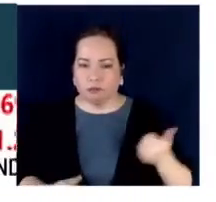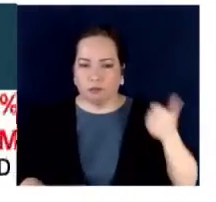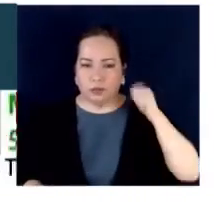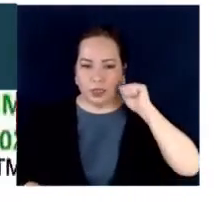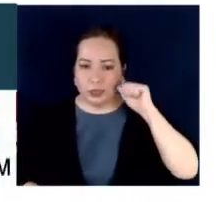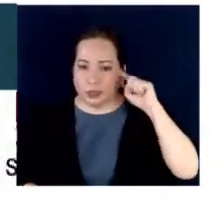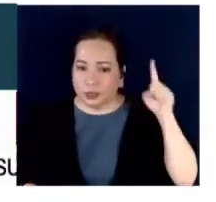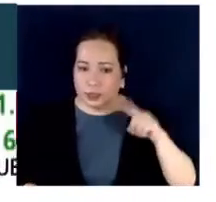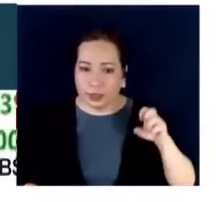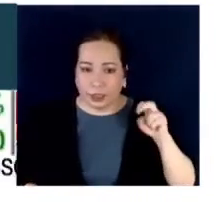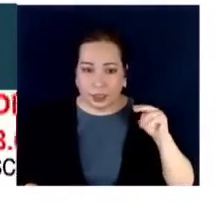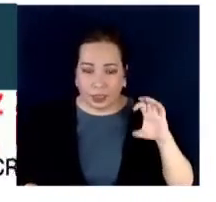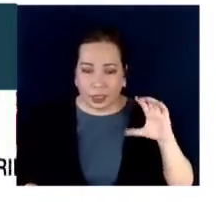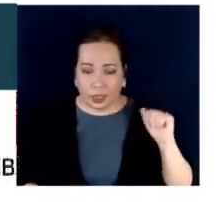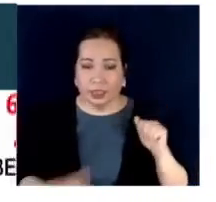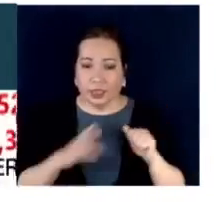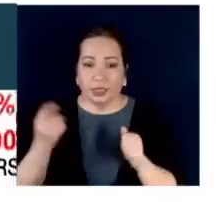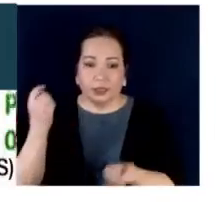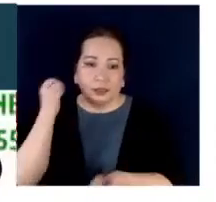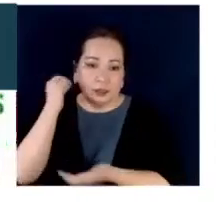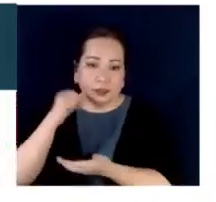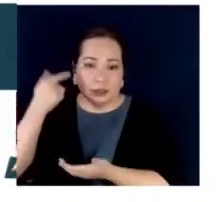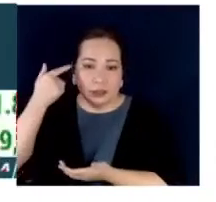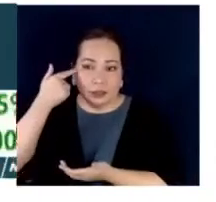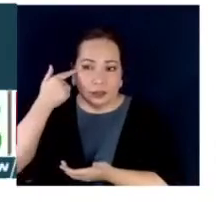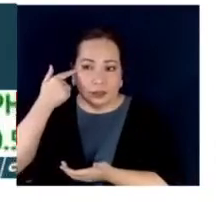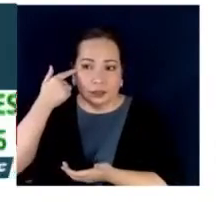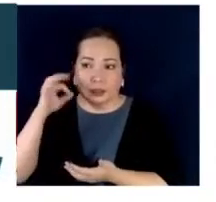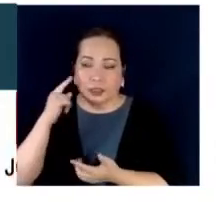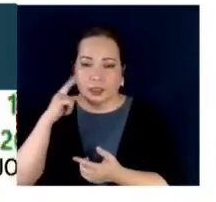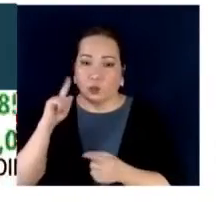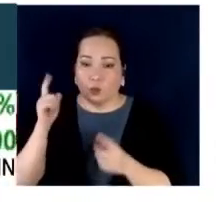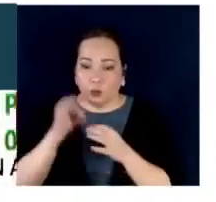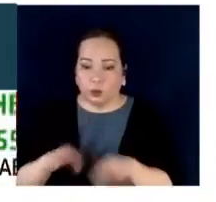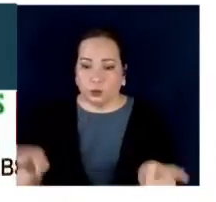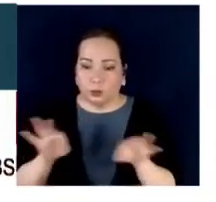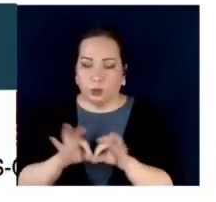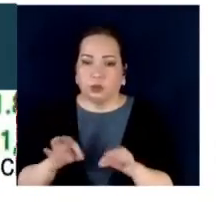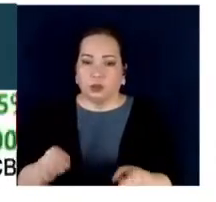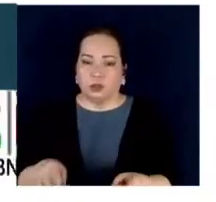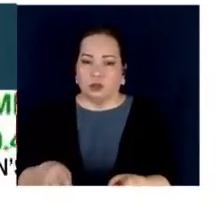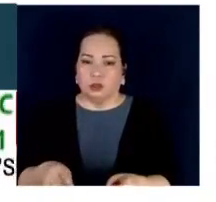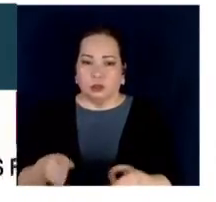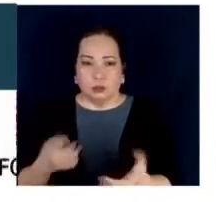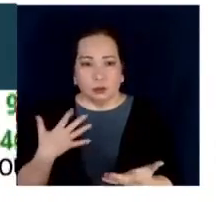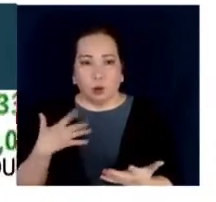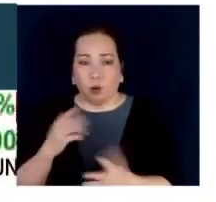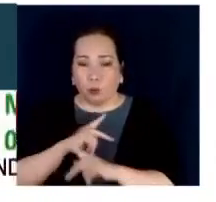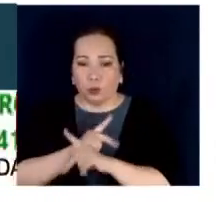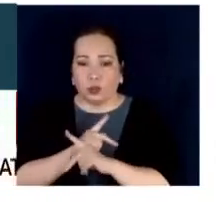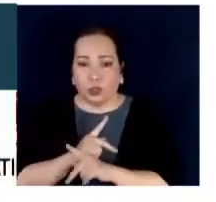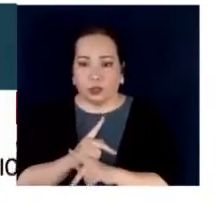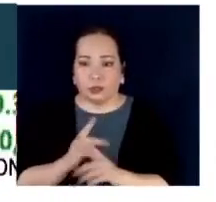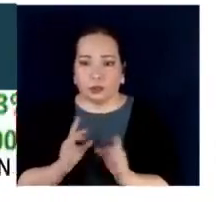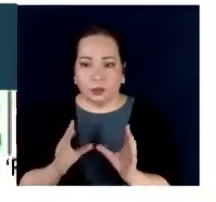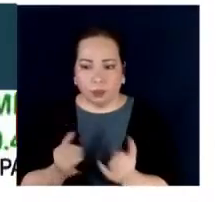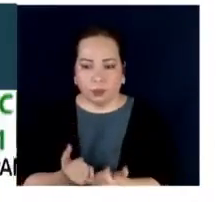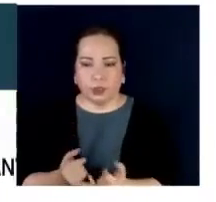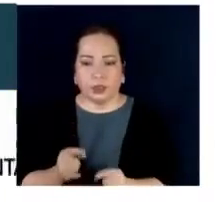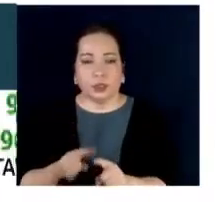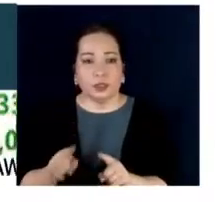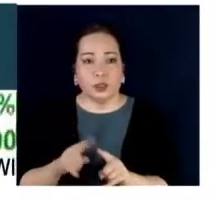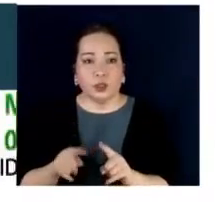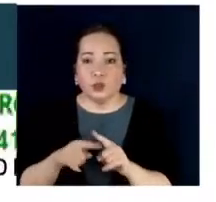the pharmaceutical company and the private sector from suits, no? Because these